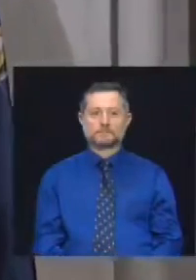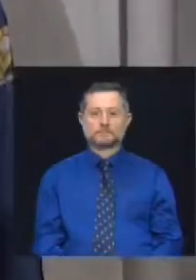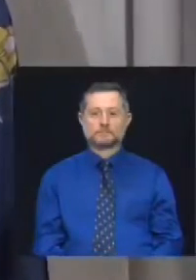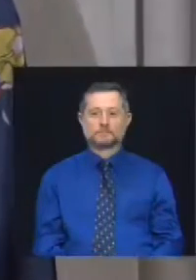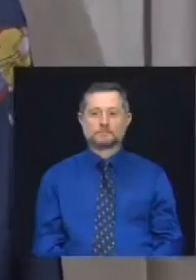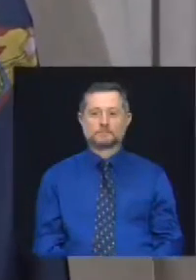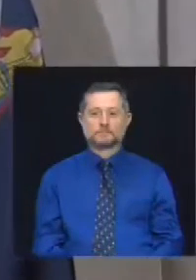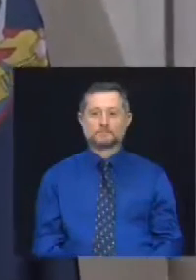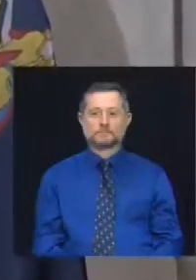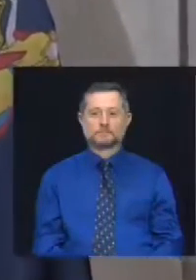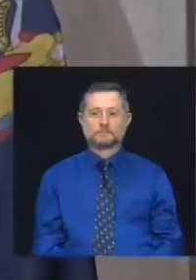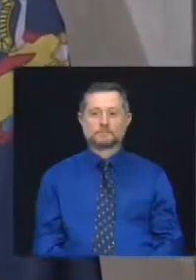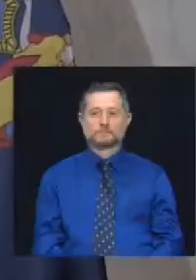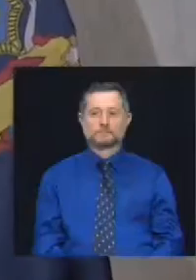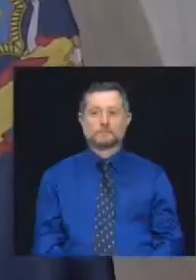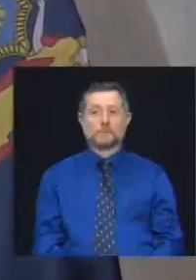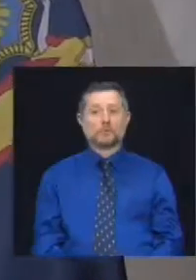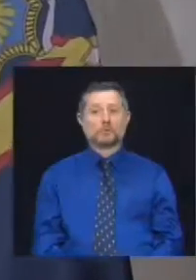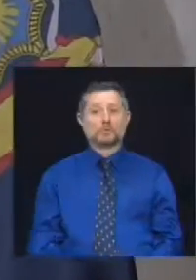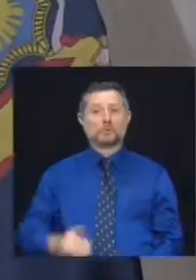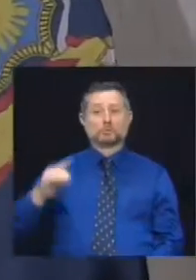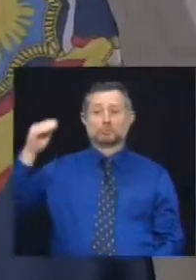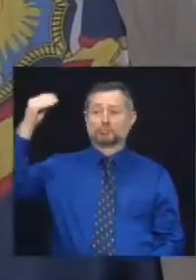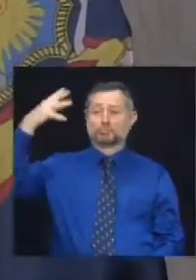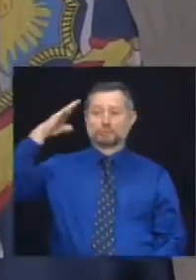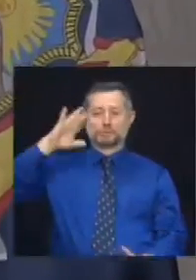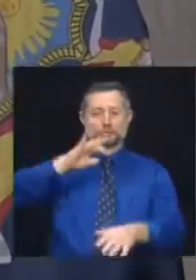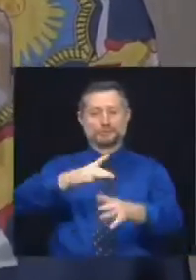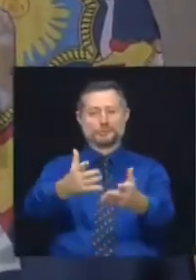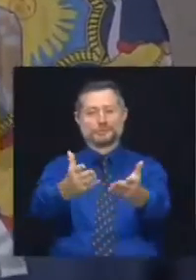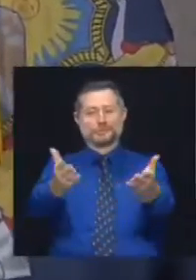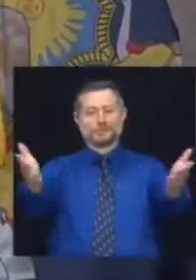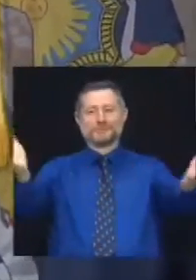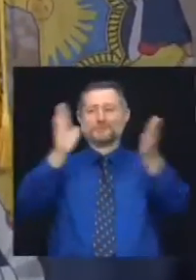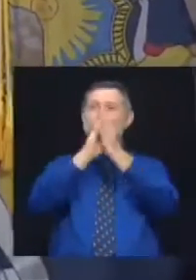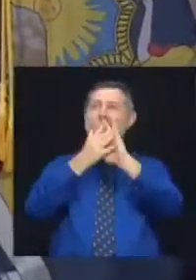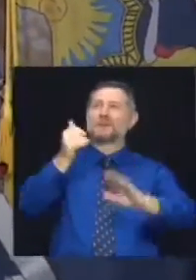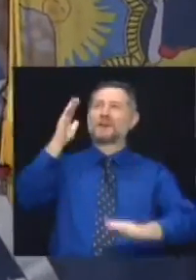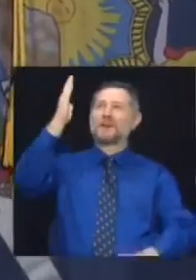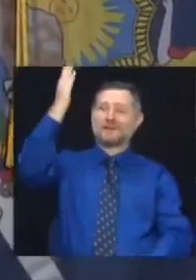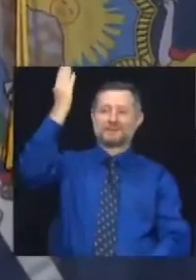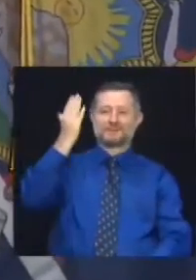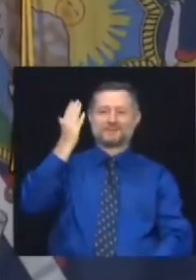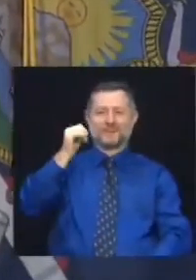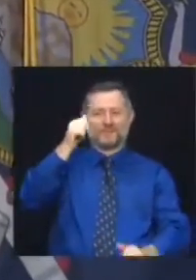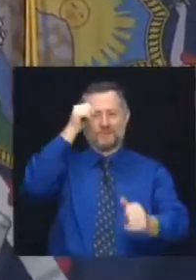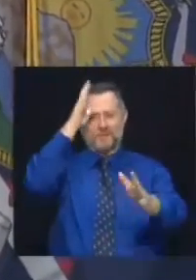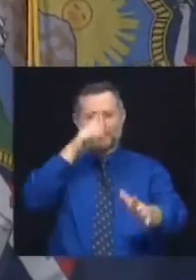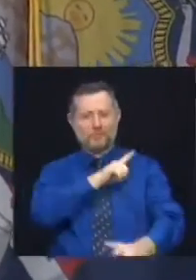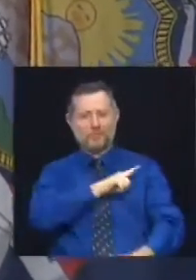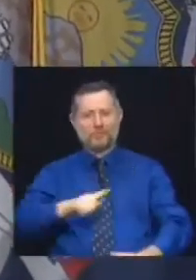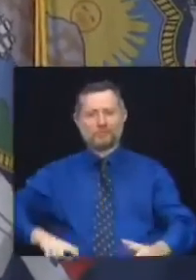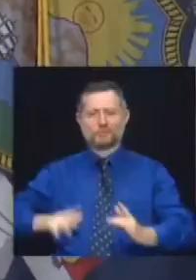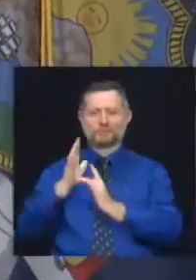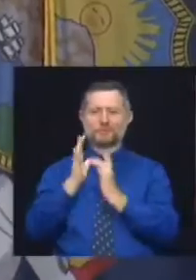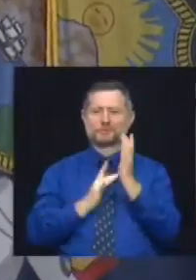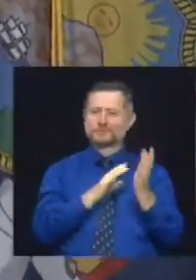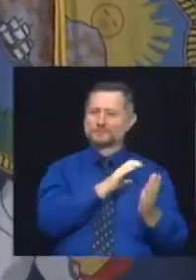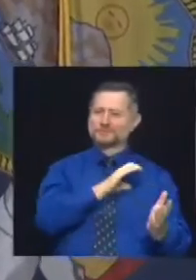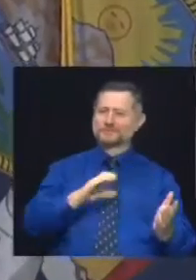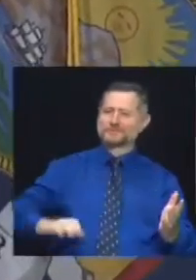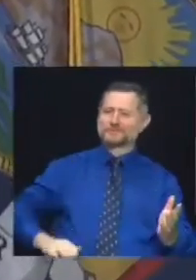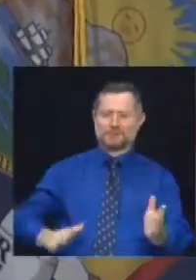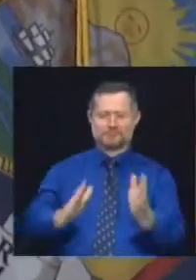Grace be unto you and peace from God our Father and the Lord Jesus Christ. Dear Heavenly Father, we come today